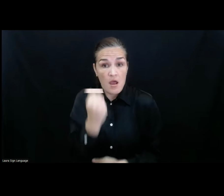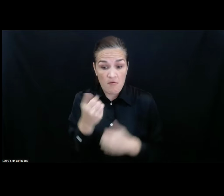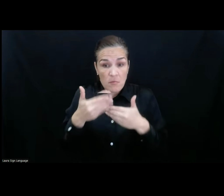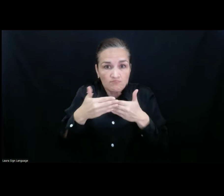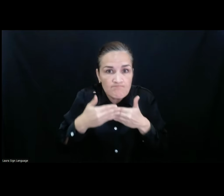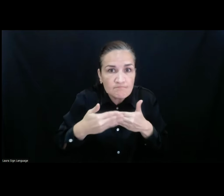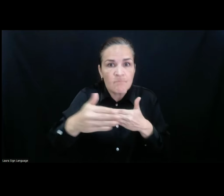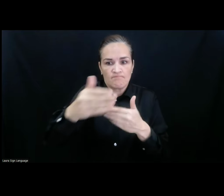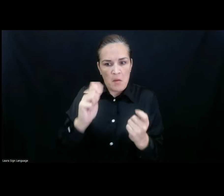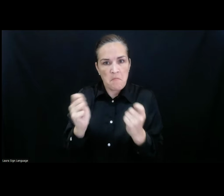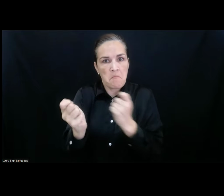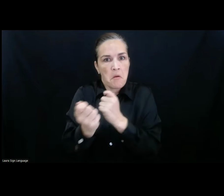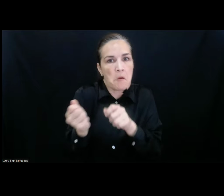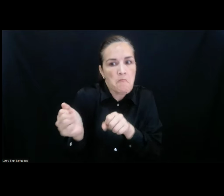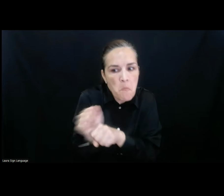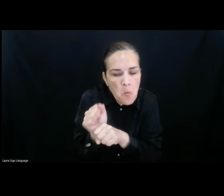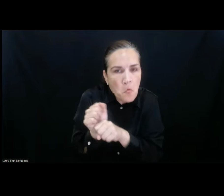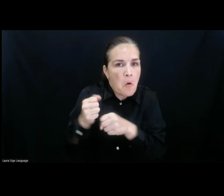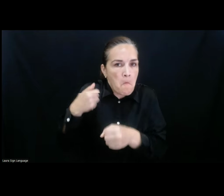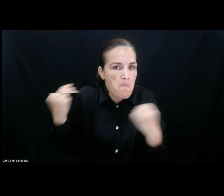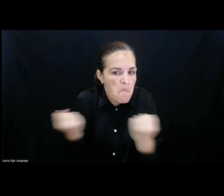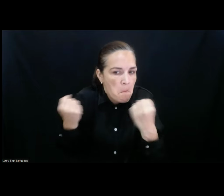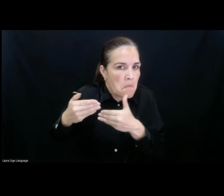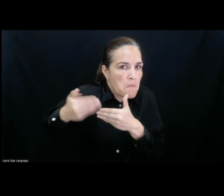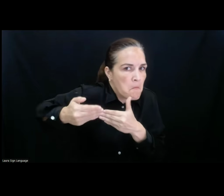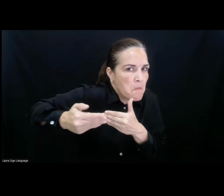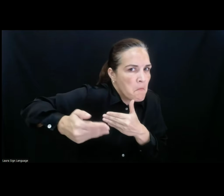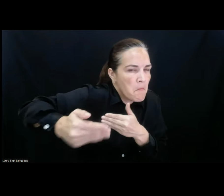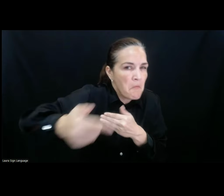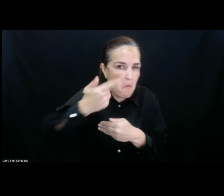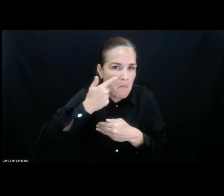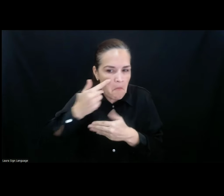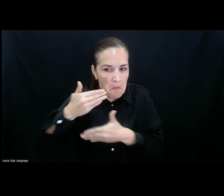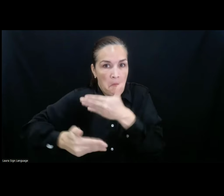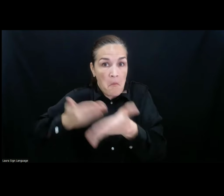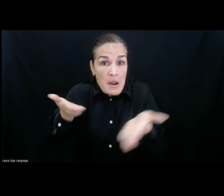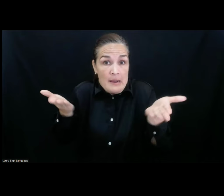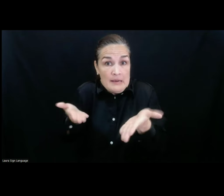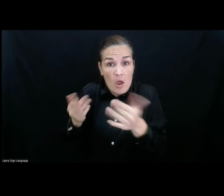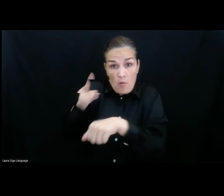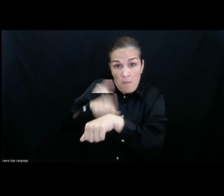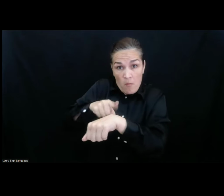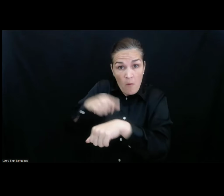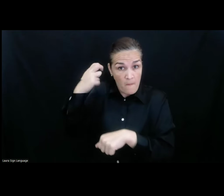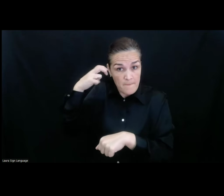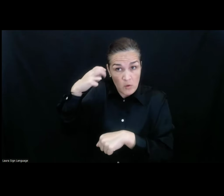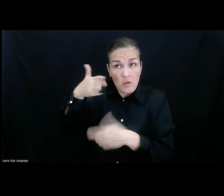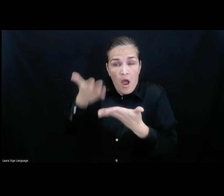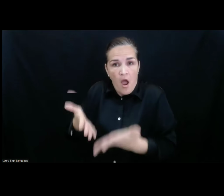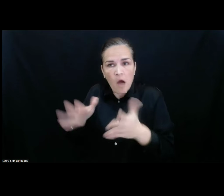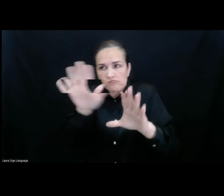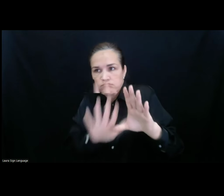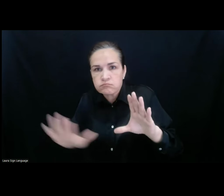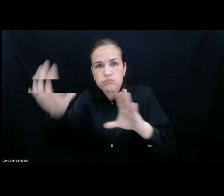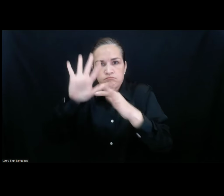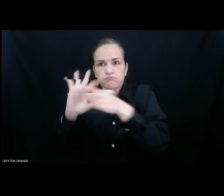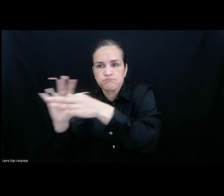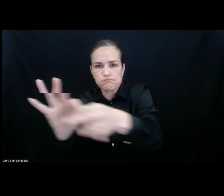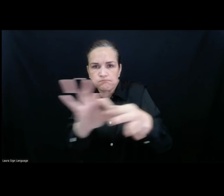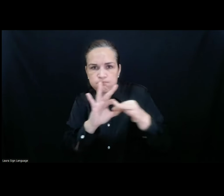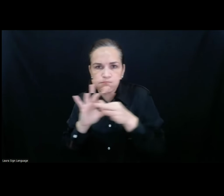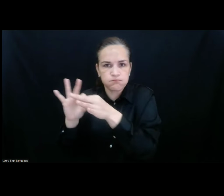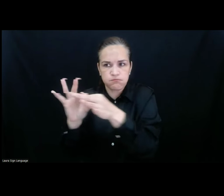of implementation. So I would say that now this engagement of all national stakeholders will be